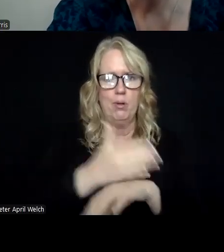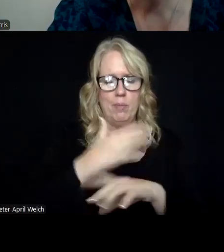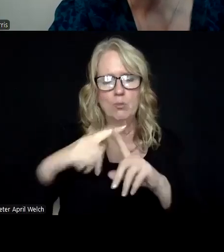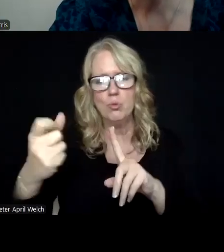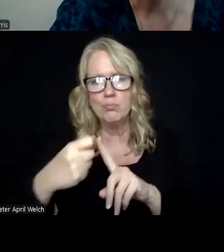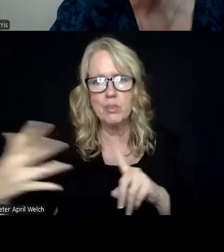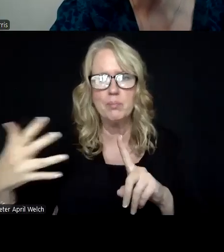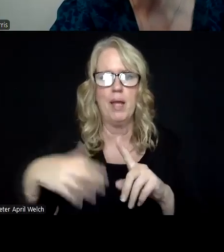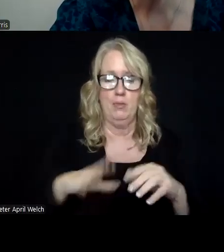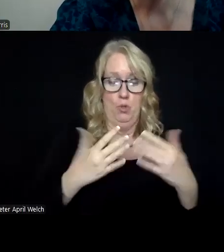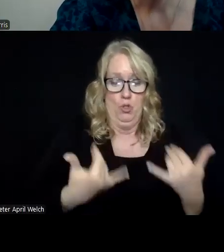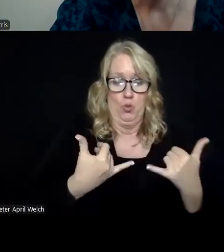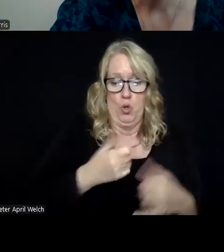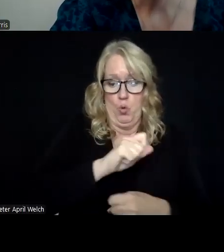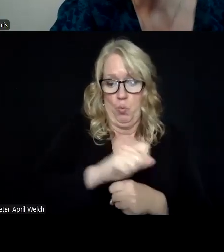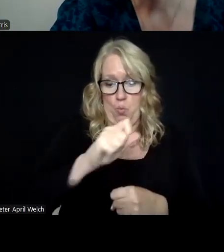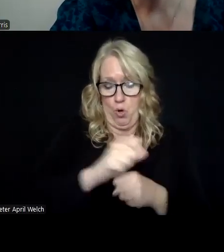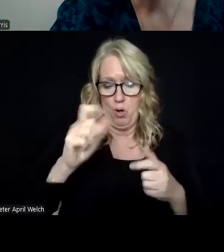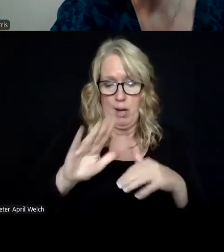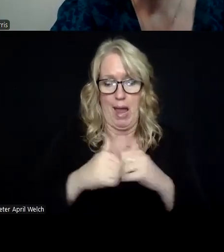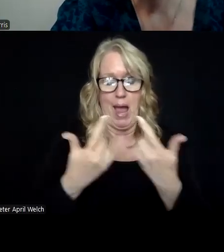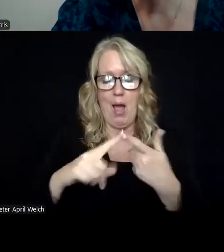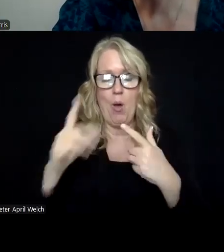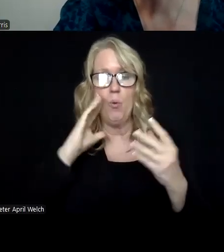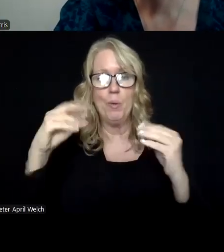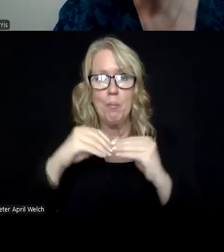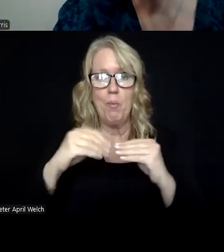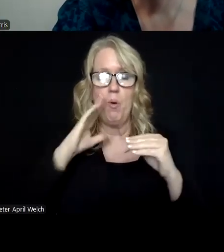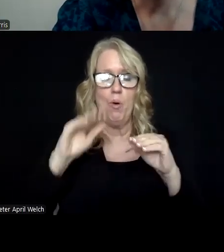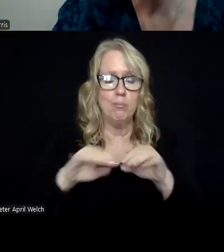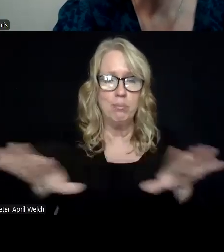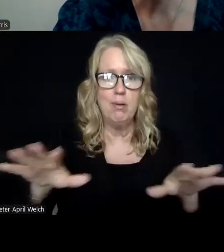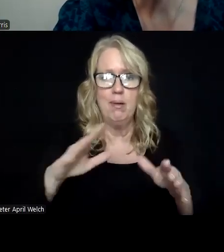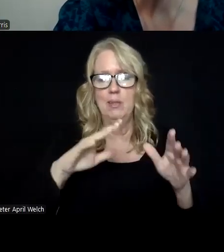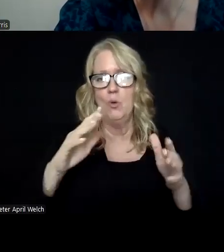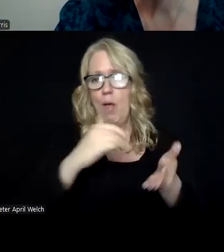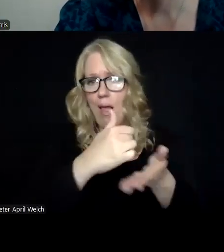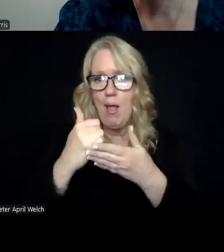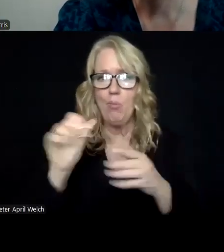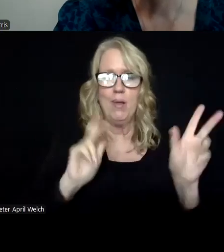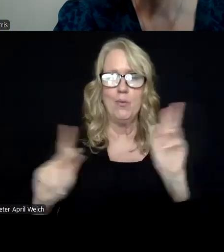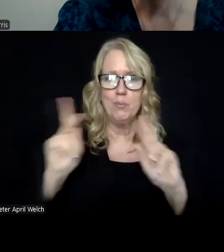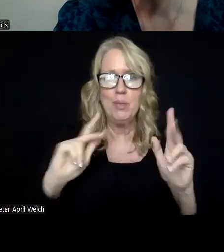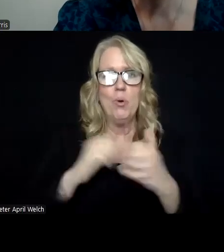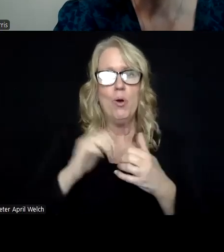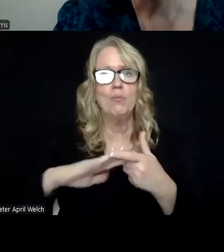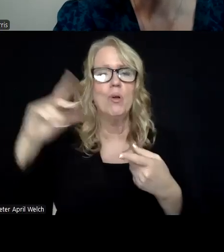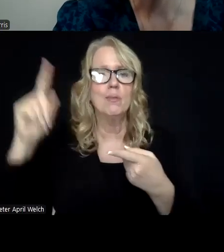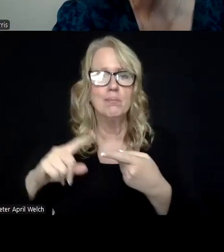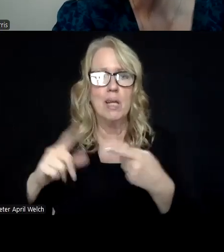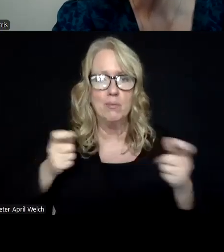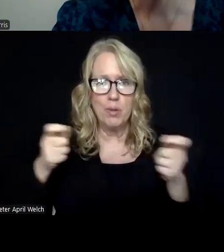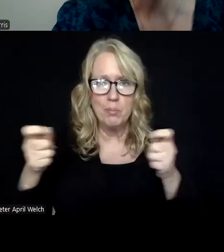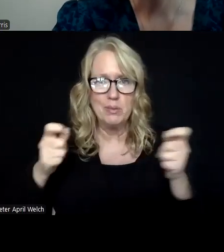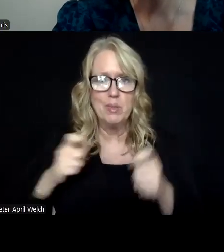do we take our current workforce and help to reach more people, right? By decreasing that administrative burden we